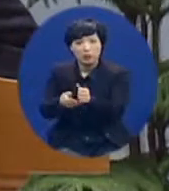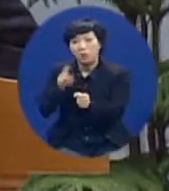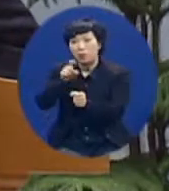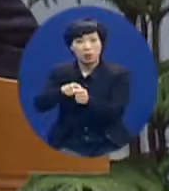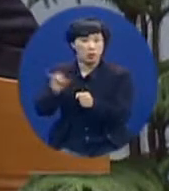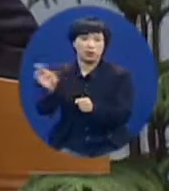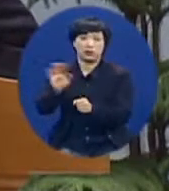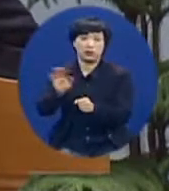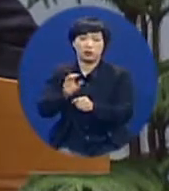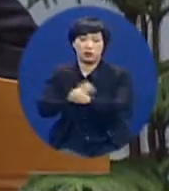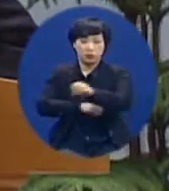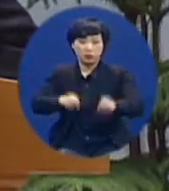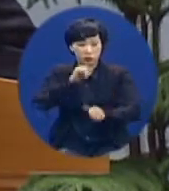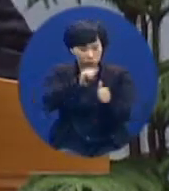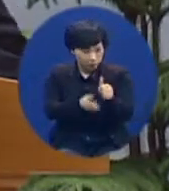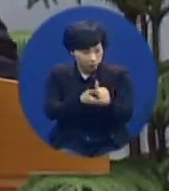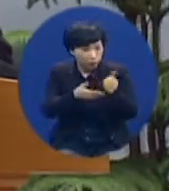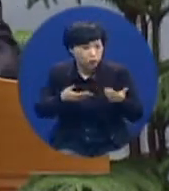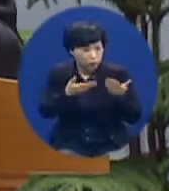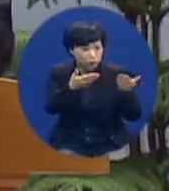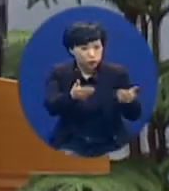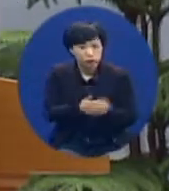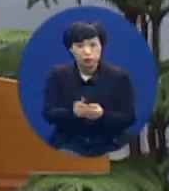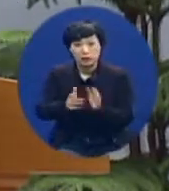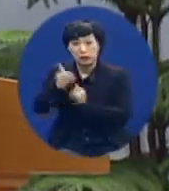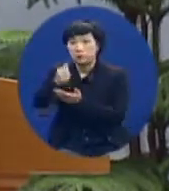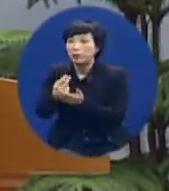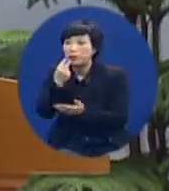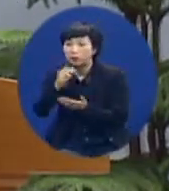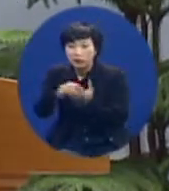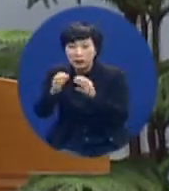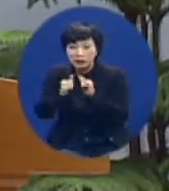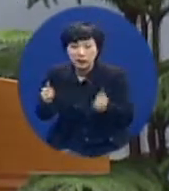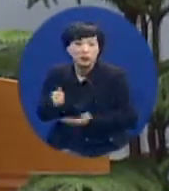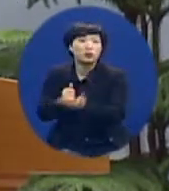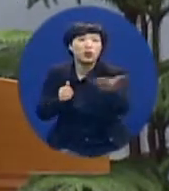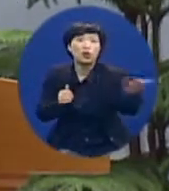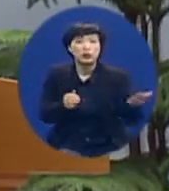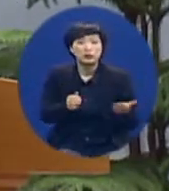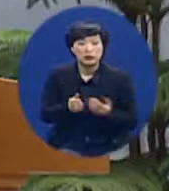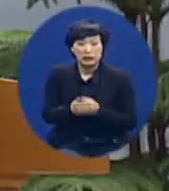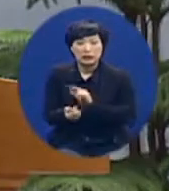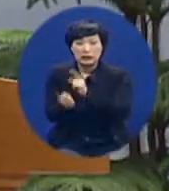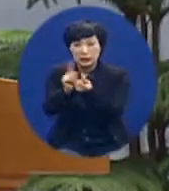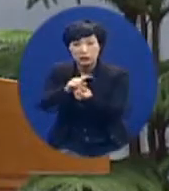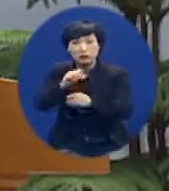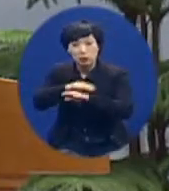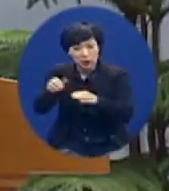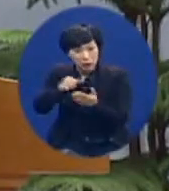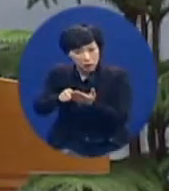but to serve and to give his life as a ransom for many.